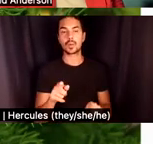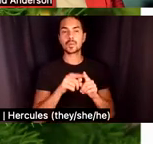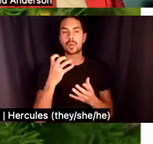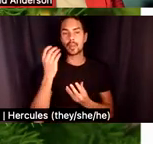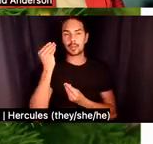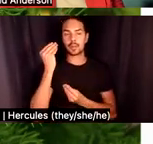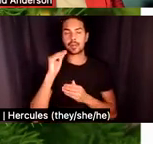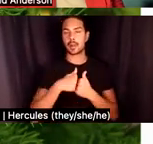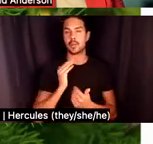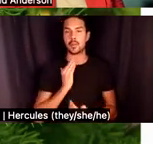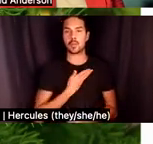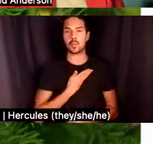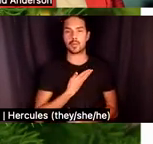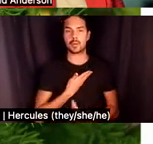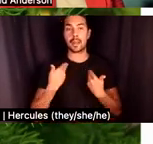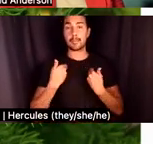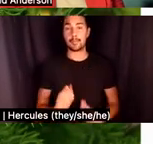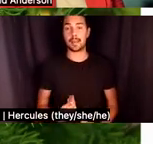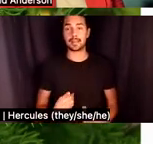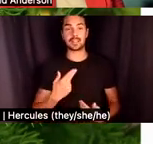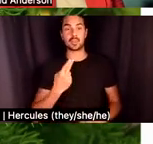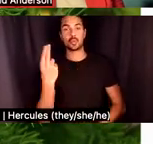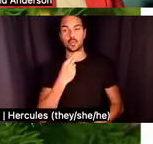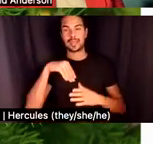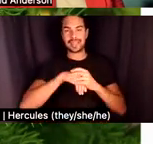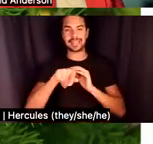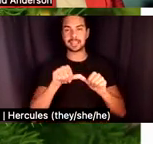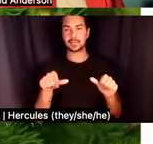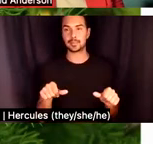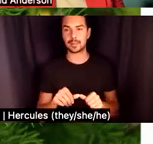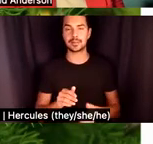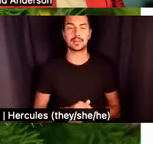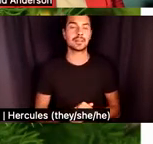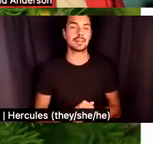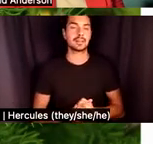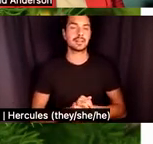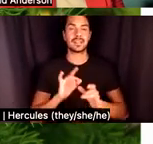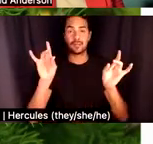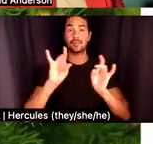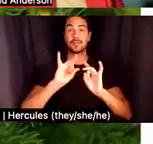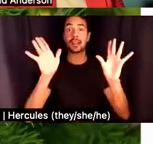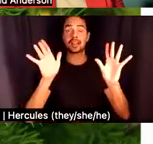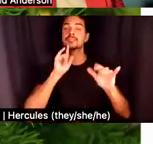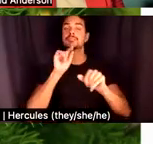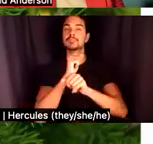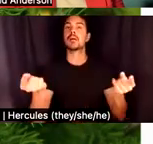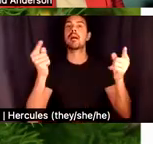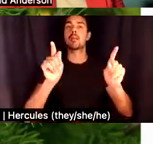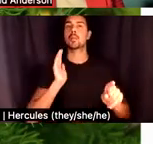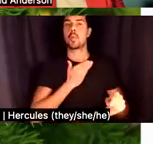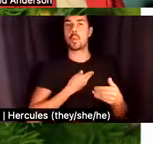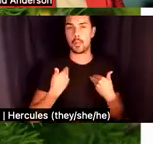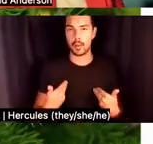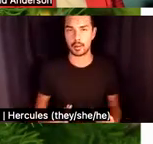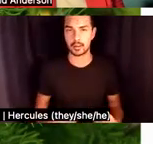how our own bodies have been used within these spaces, how there's been violence against our bodies, which we don't always label